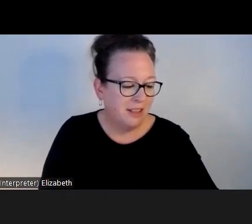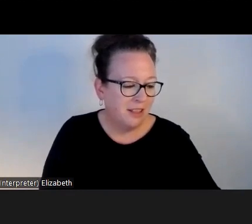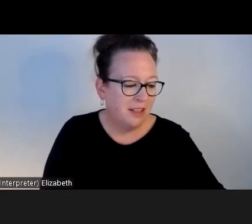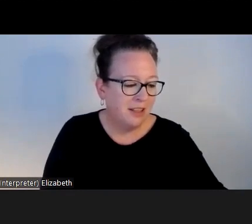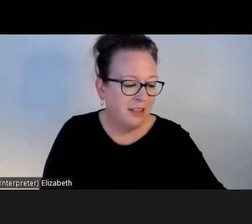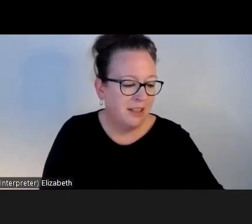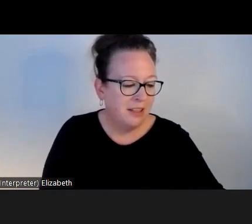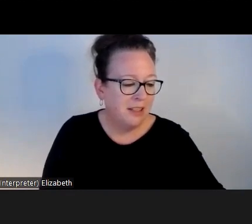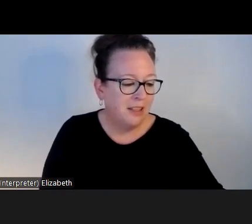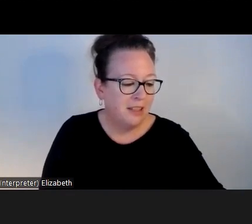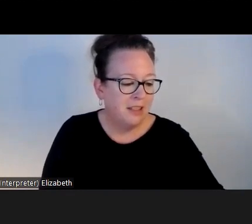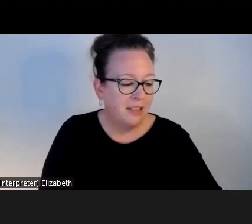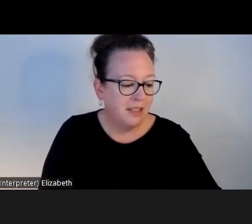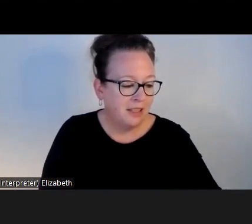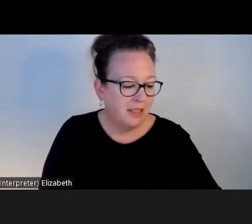So now